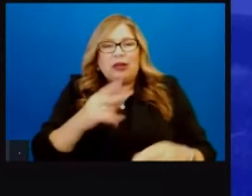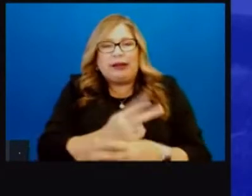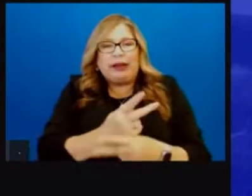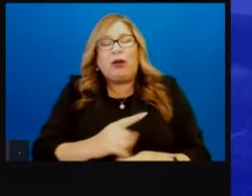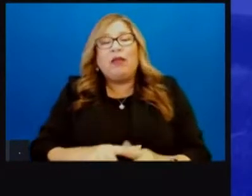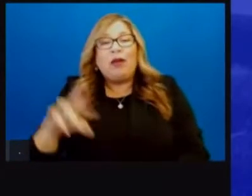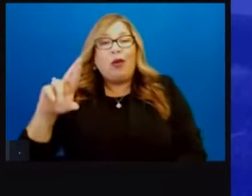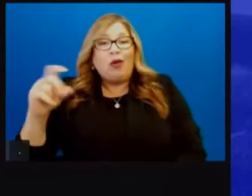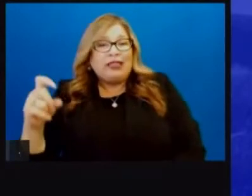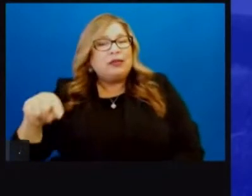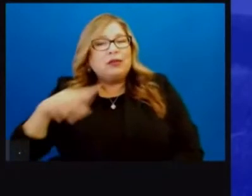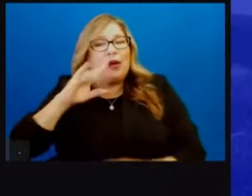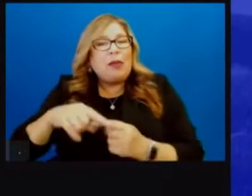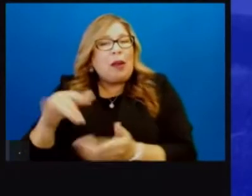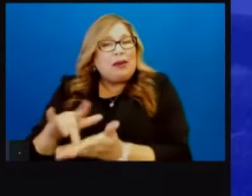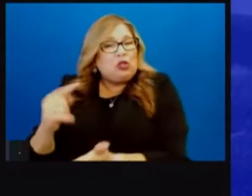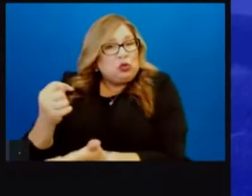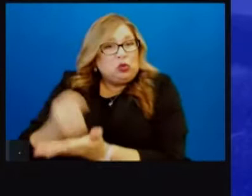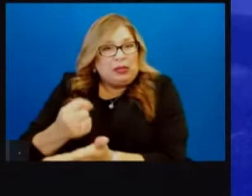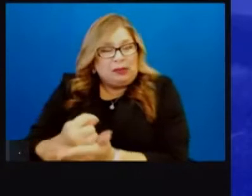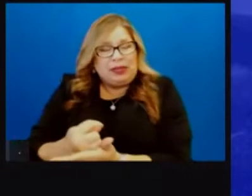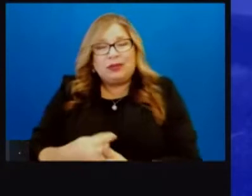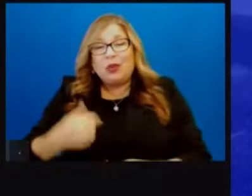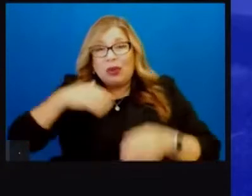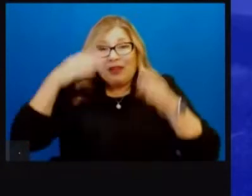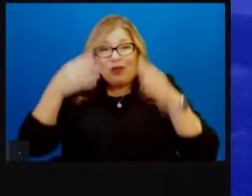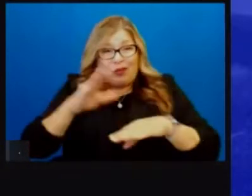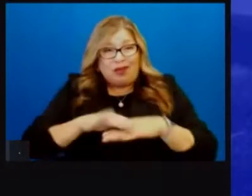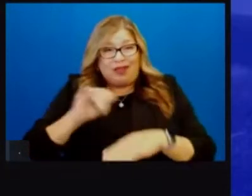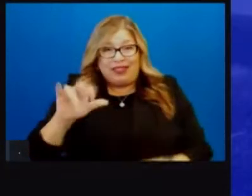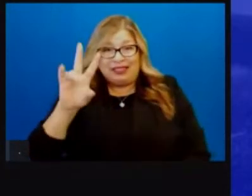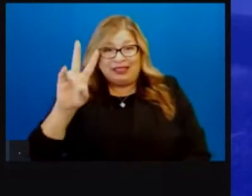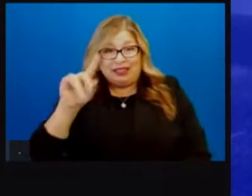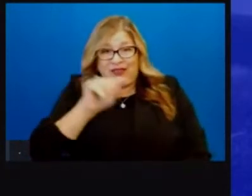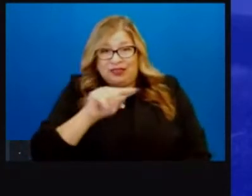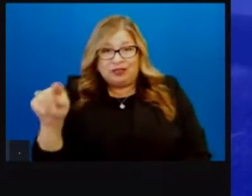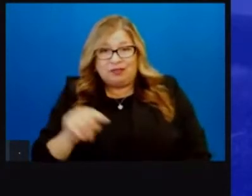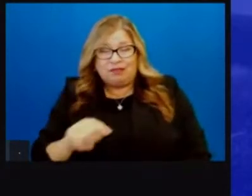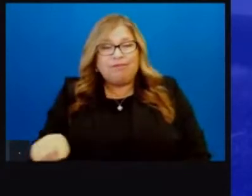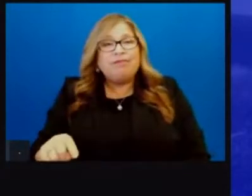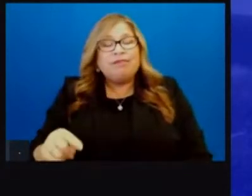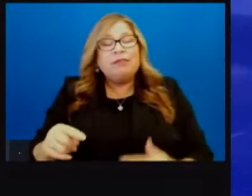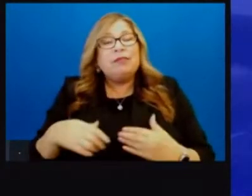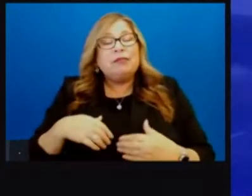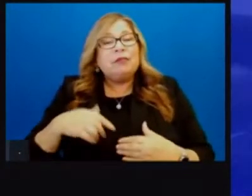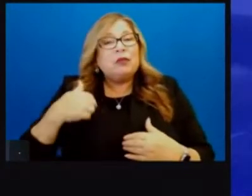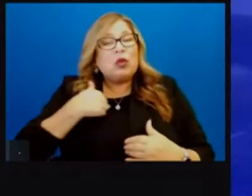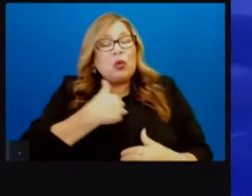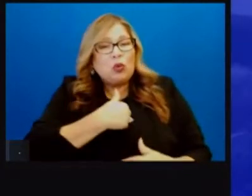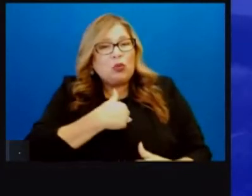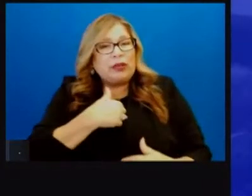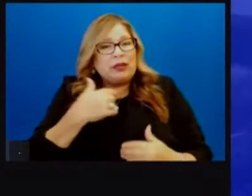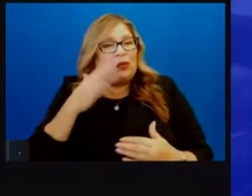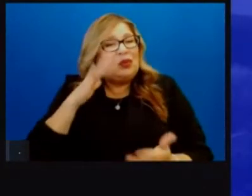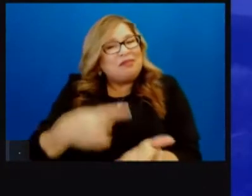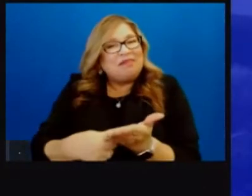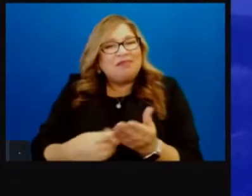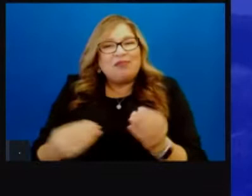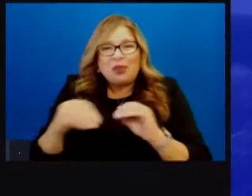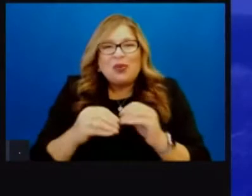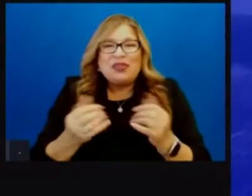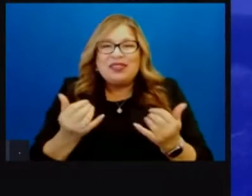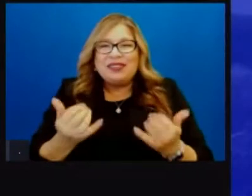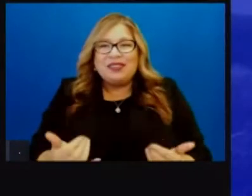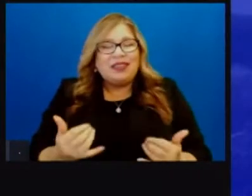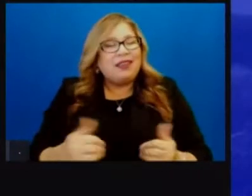And our focus on these 7 moving forward, part of that is what we're seeing and talking about today.